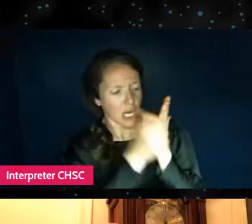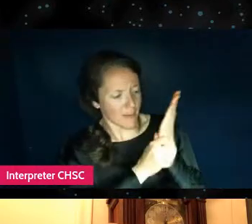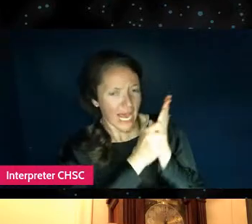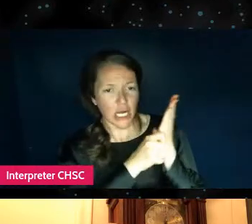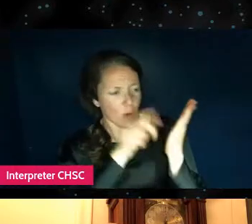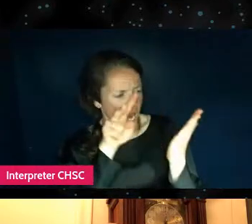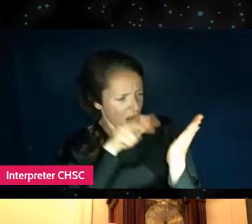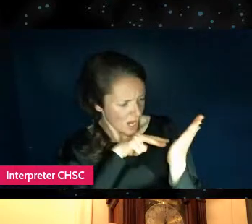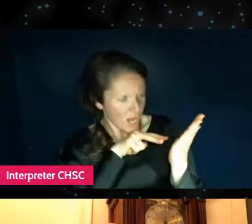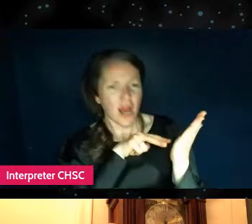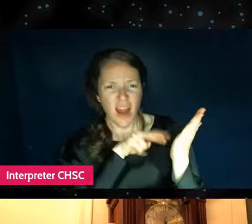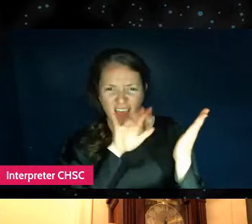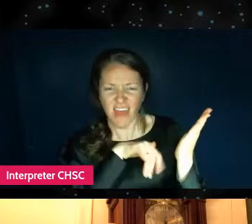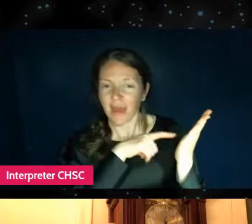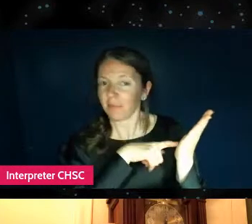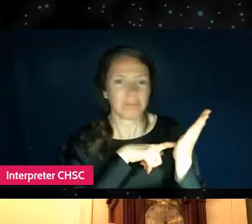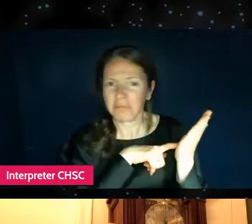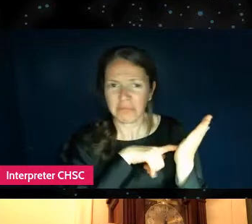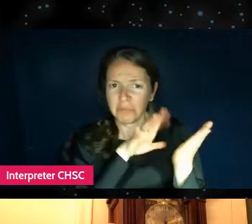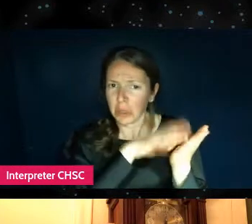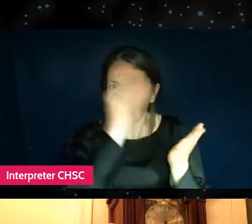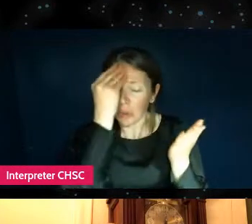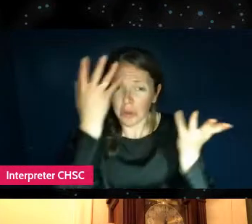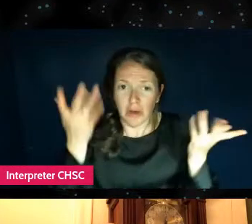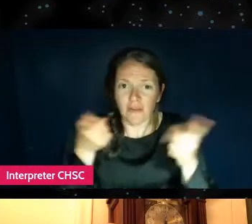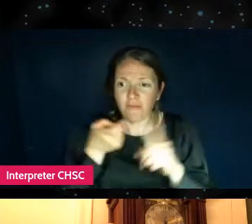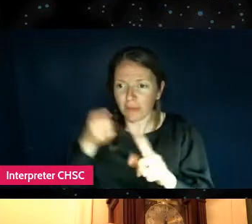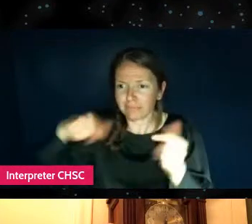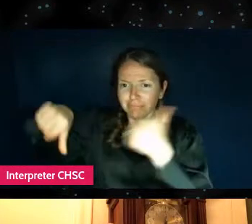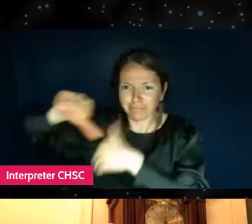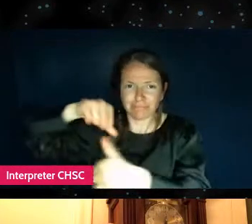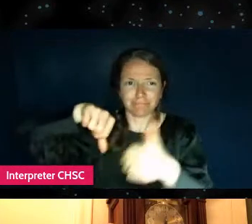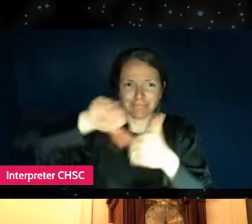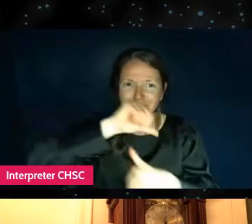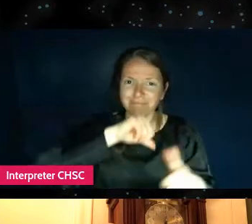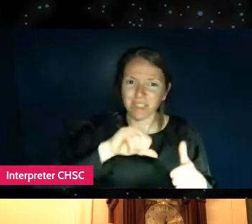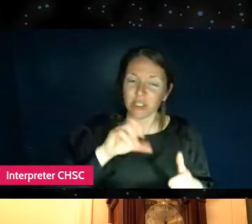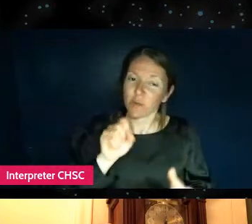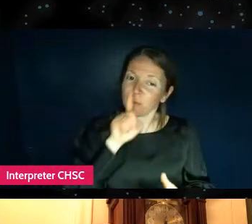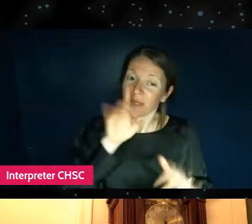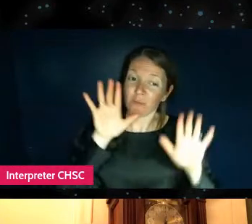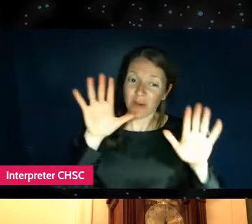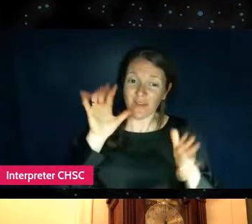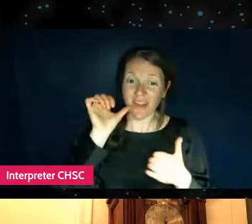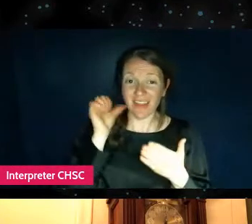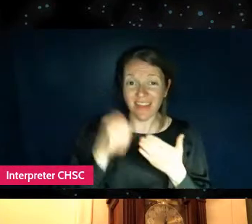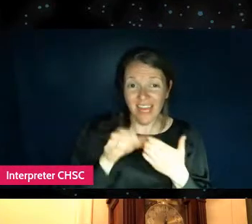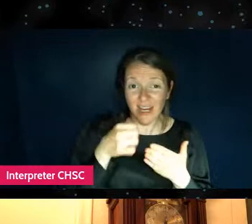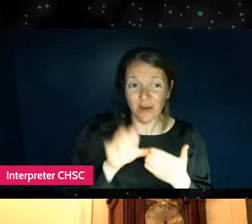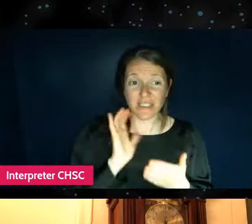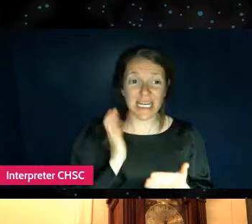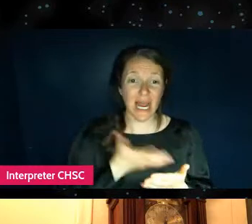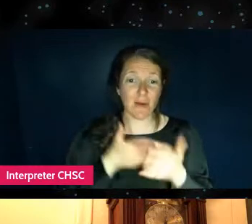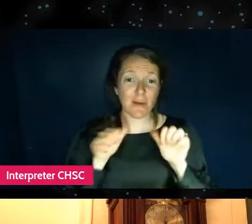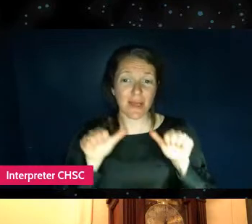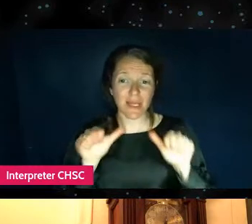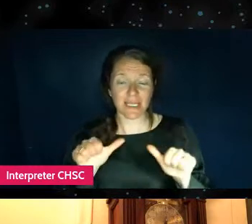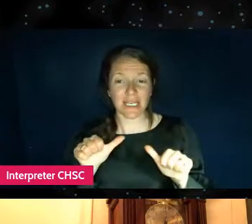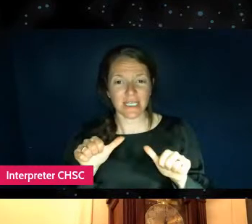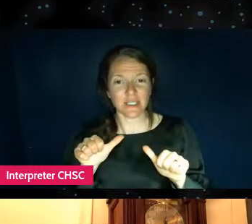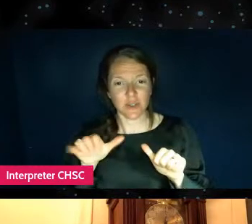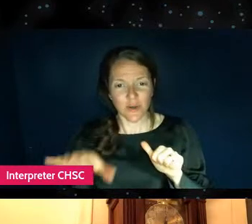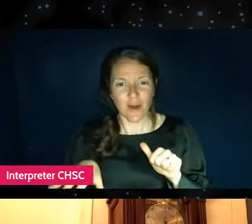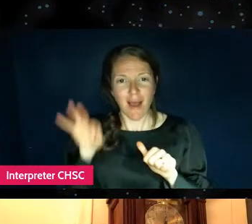history. You know, and so what's really wonderful about these letters and about our ability to have, you know, caught all of